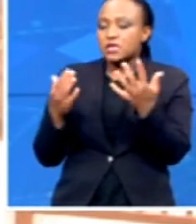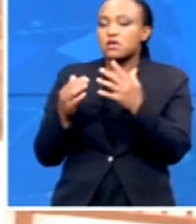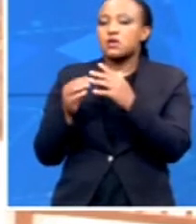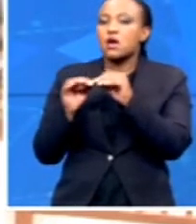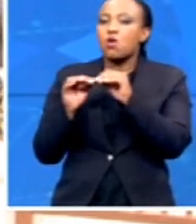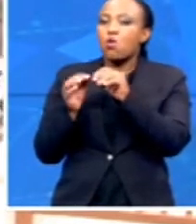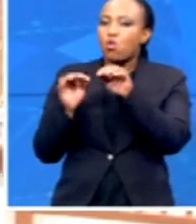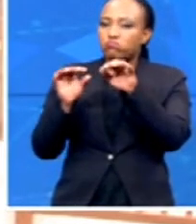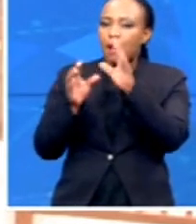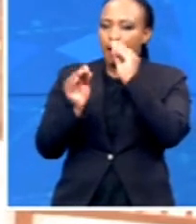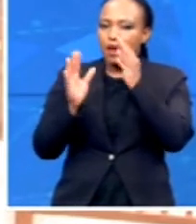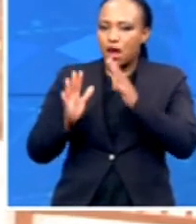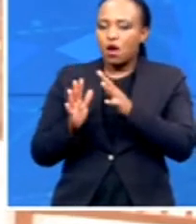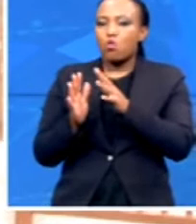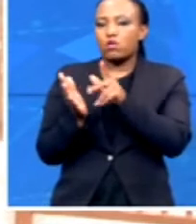final examination across